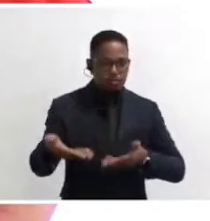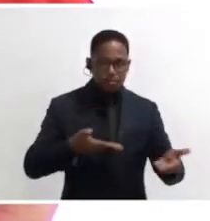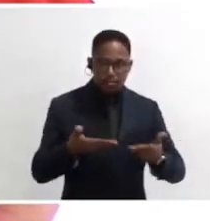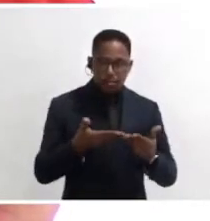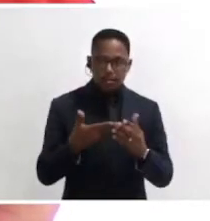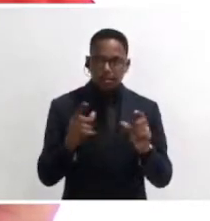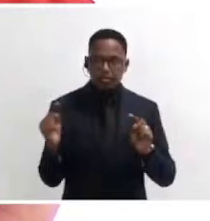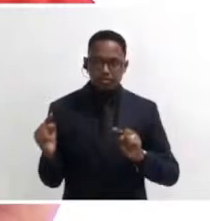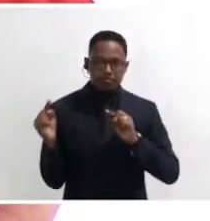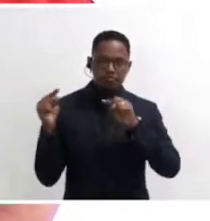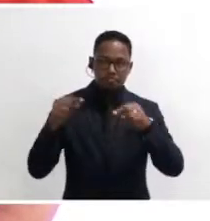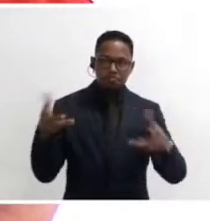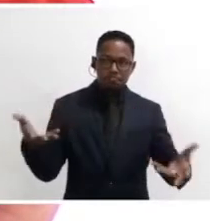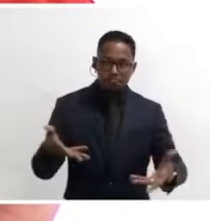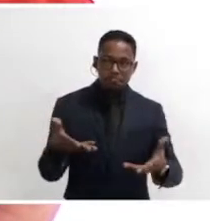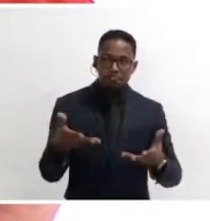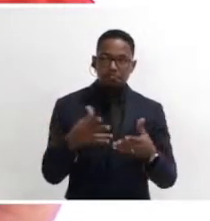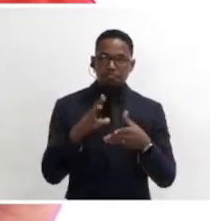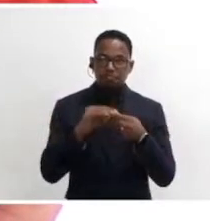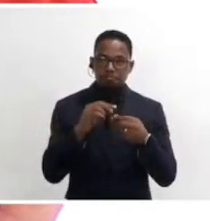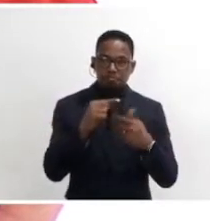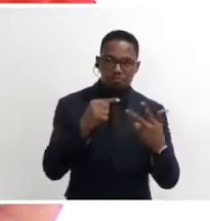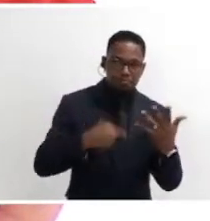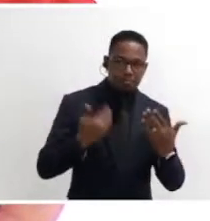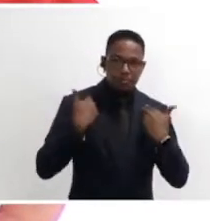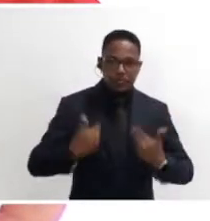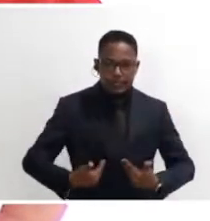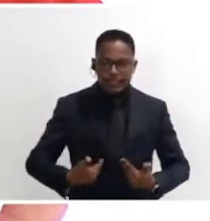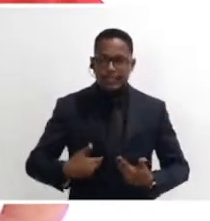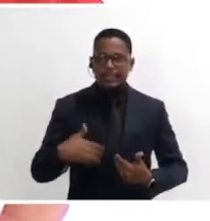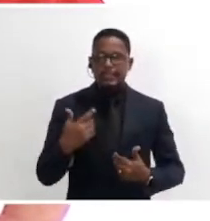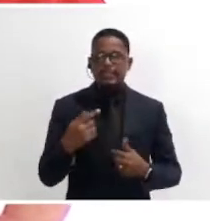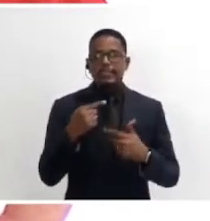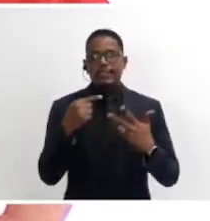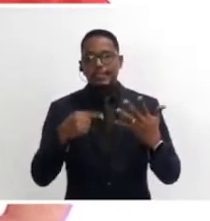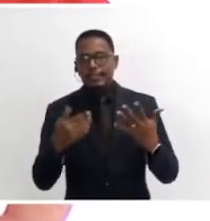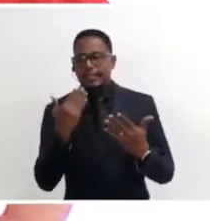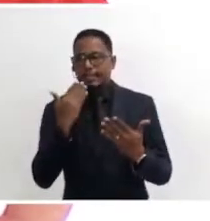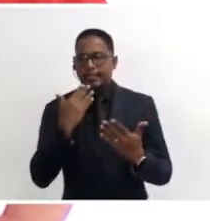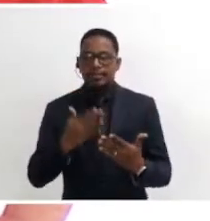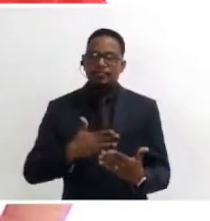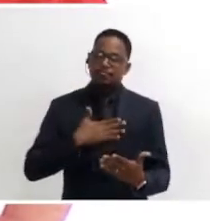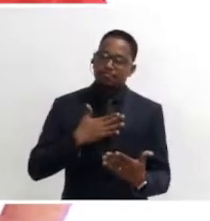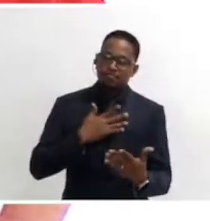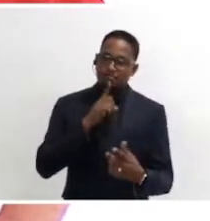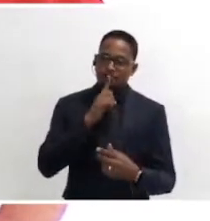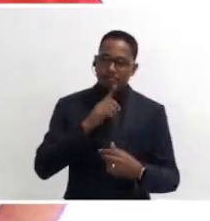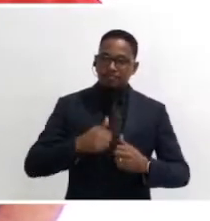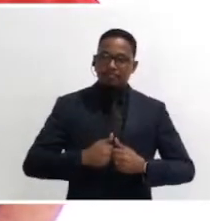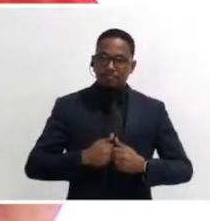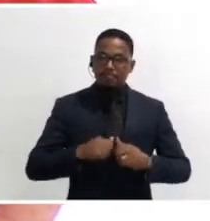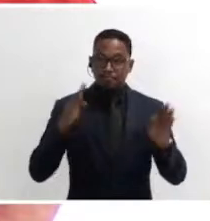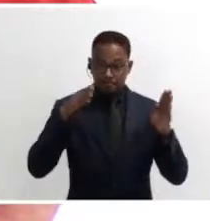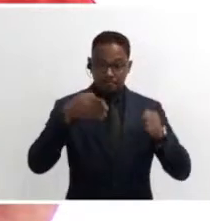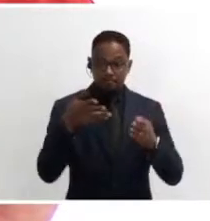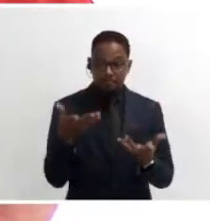so I'm honored to be here and try and give you some idea of what packaging technology is